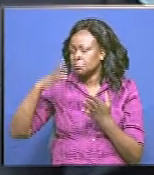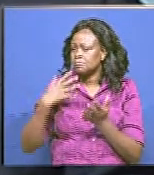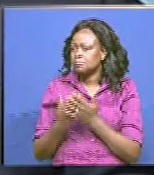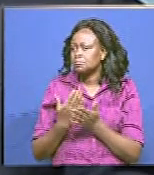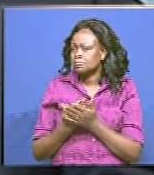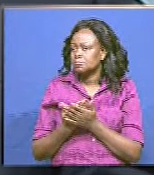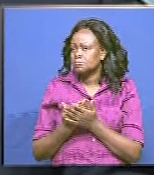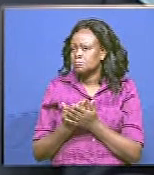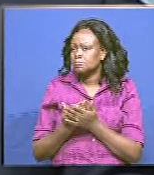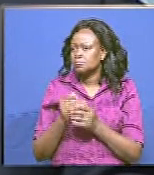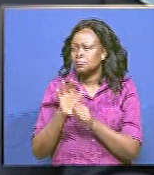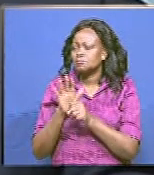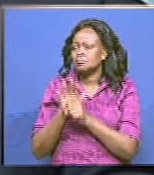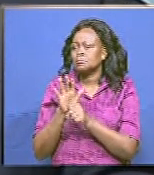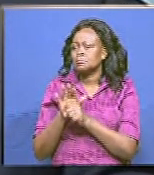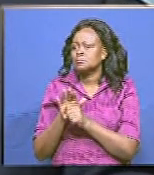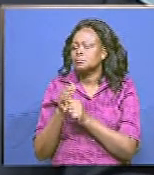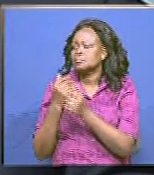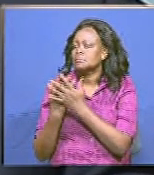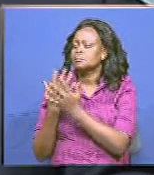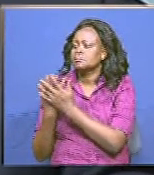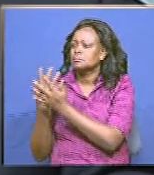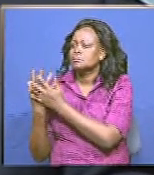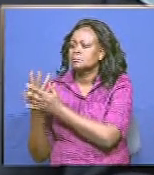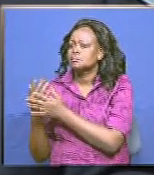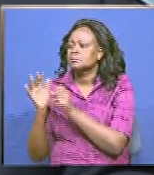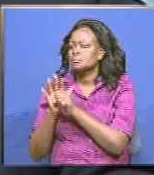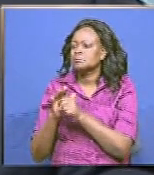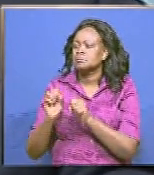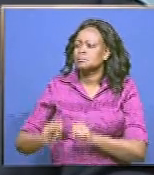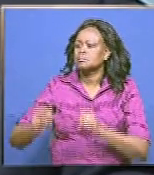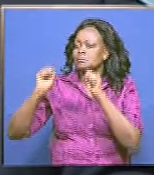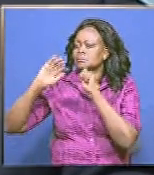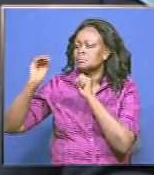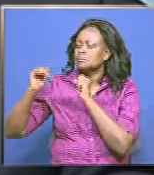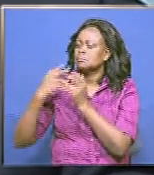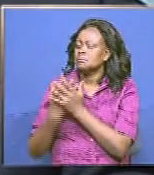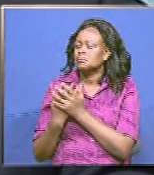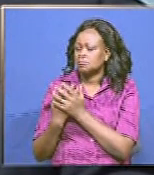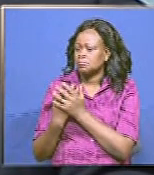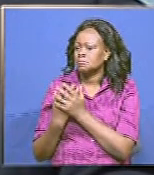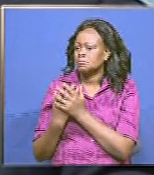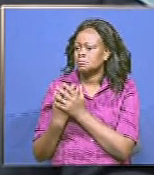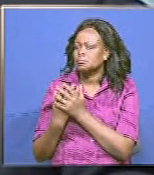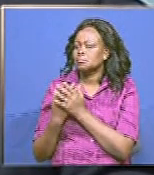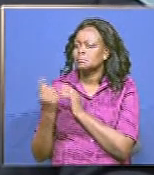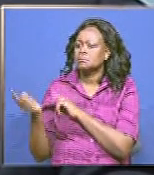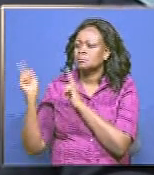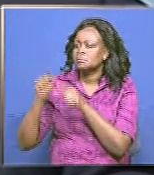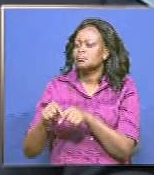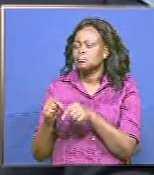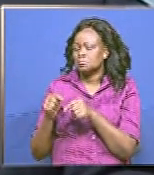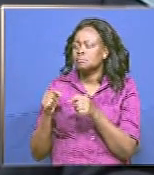To yeah. So many, and some, so many other officers within counties have been summoned to appear before